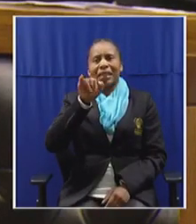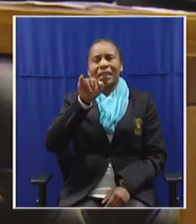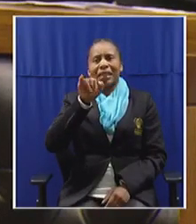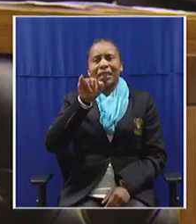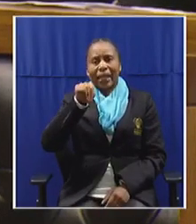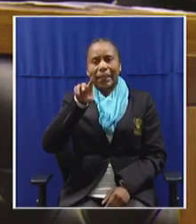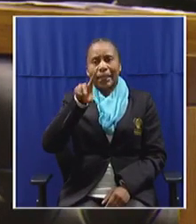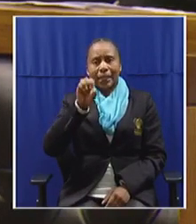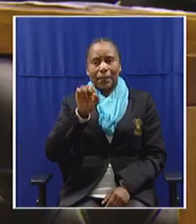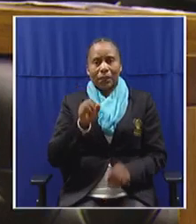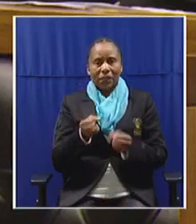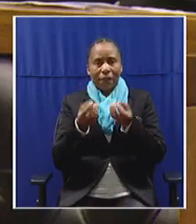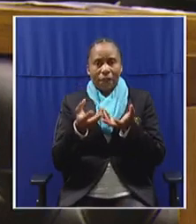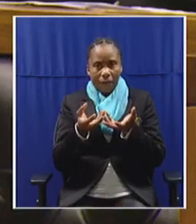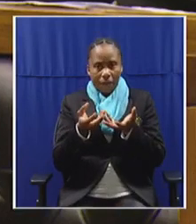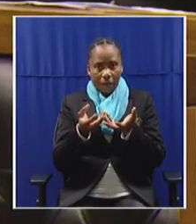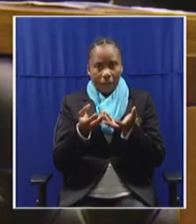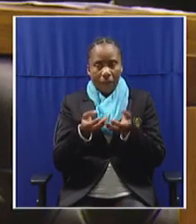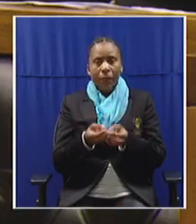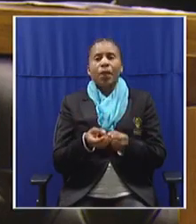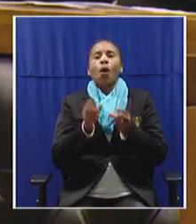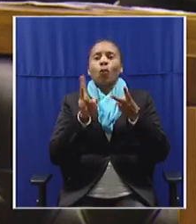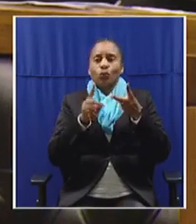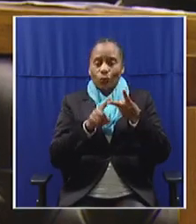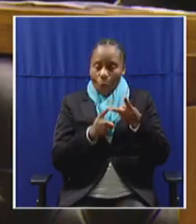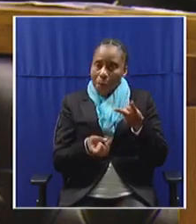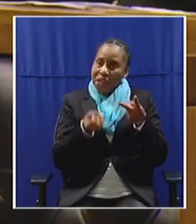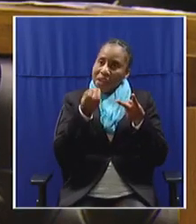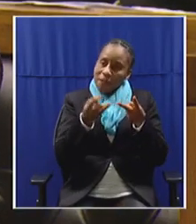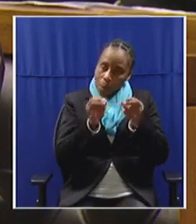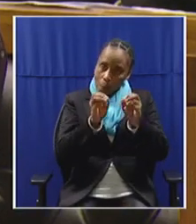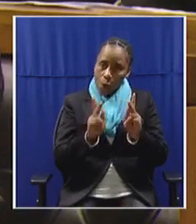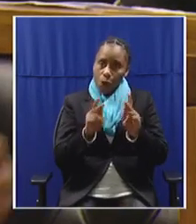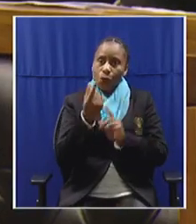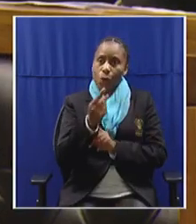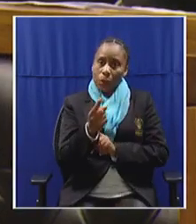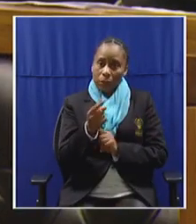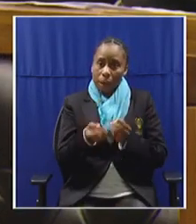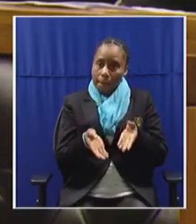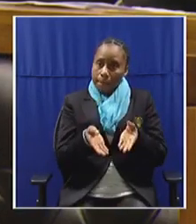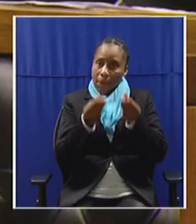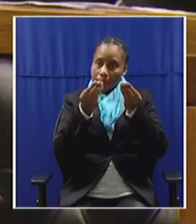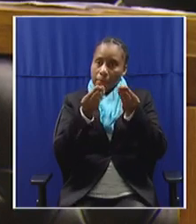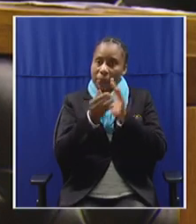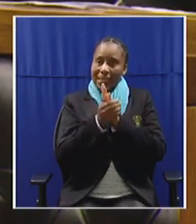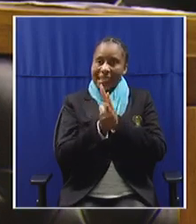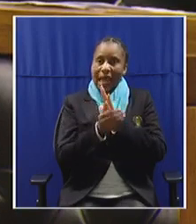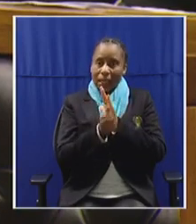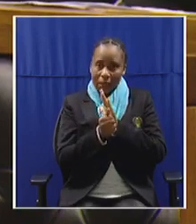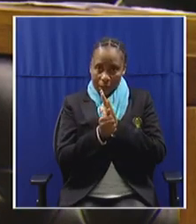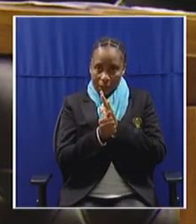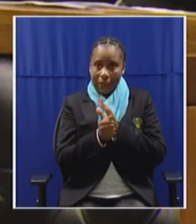stipend. They are afforded an opportunity to gain skills. They are offered